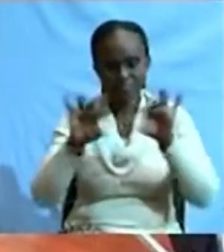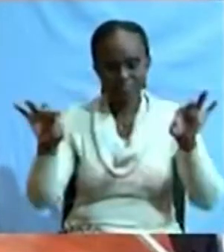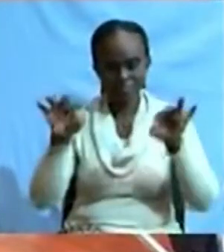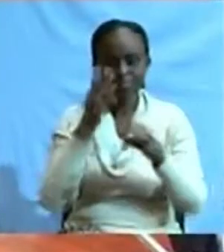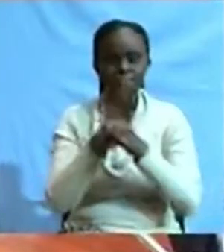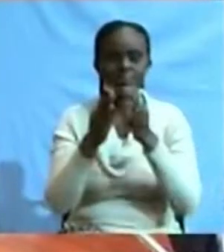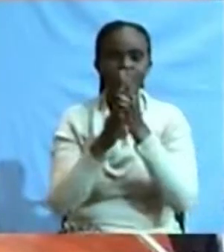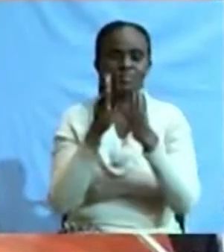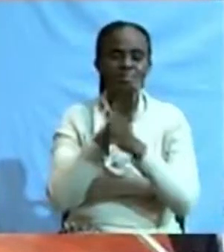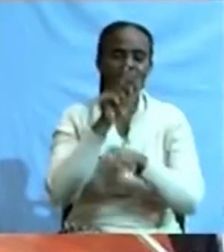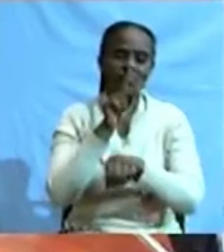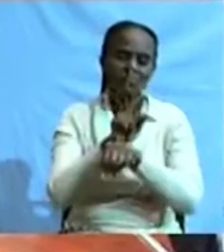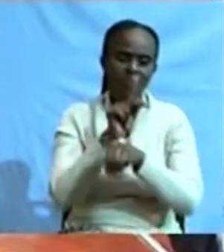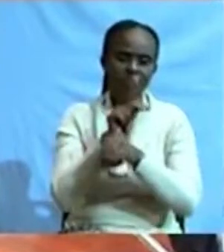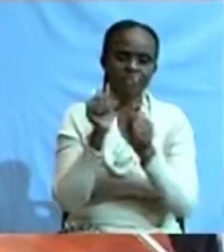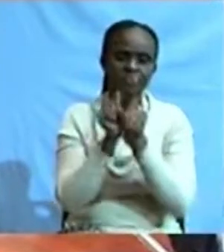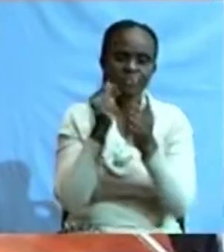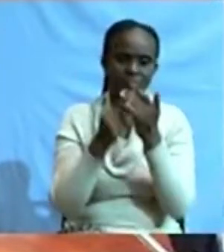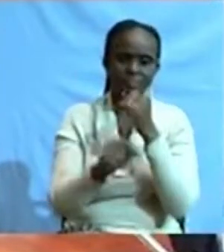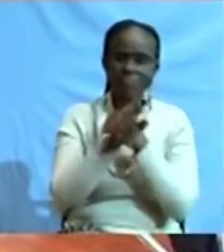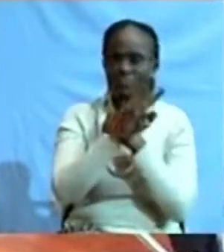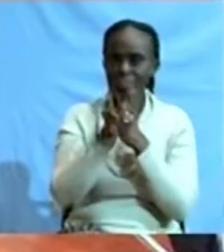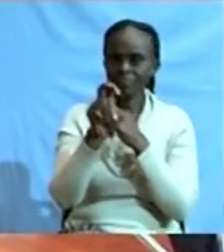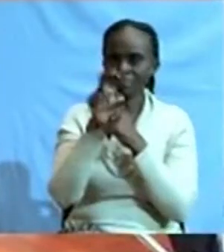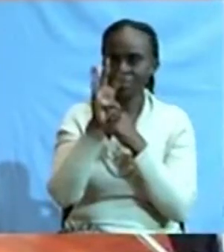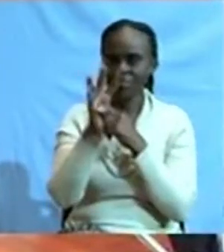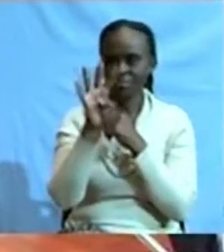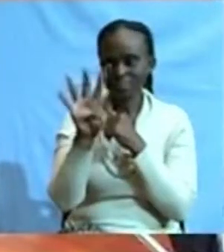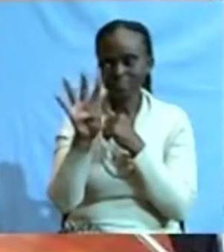construction projects, amounted to